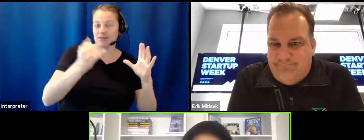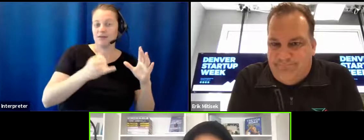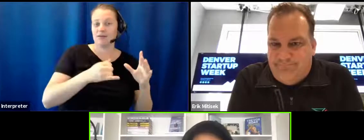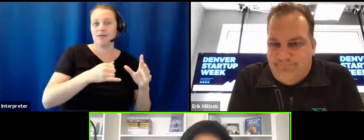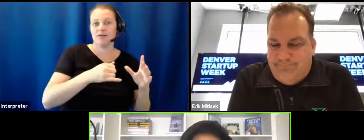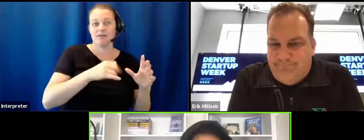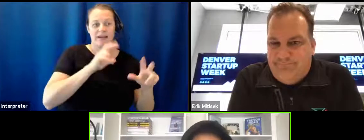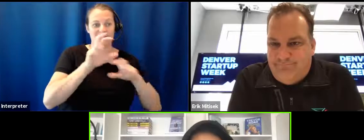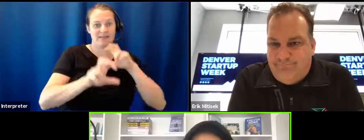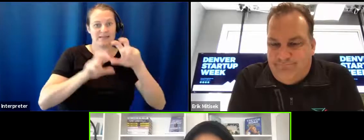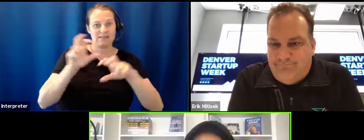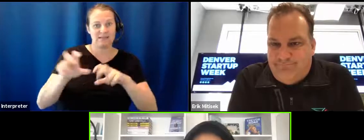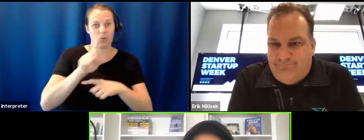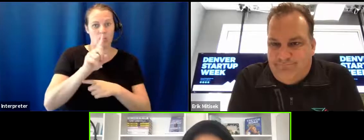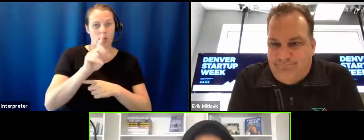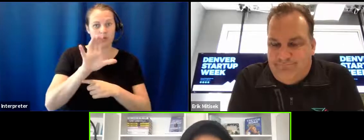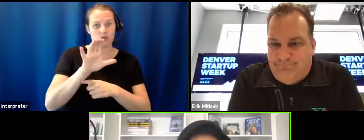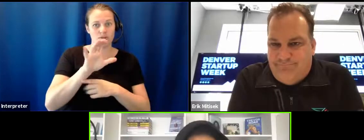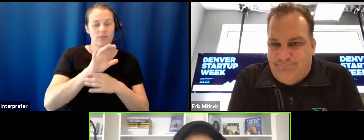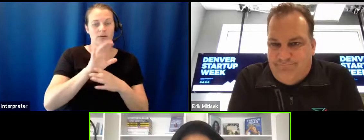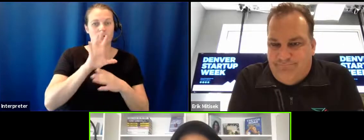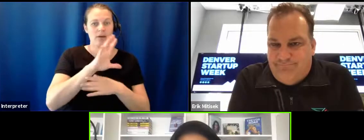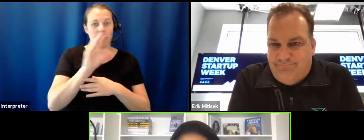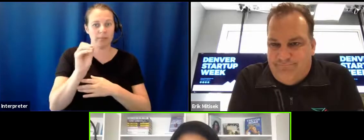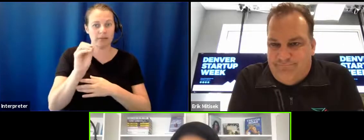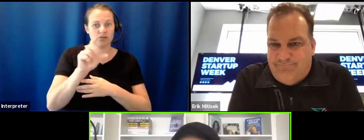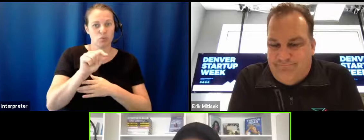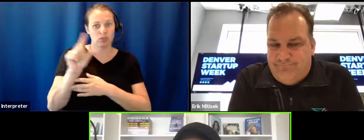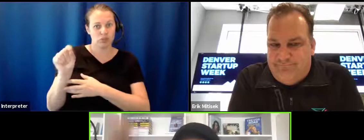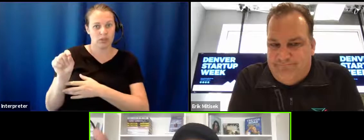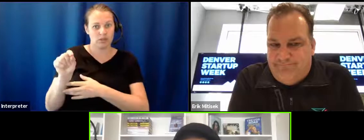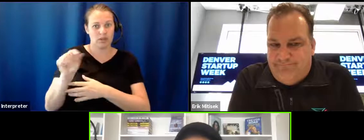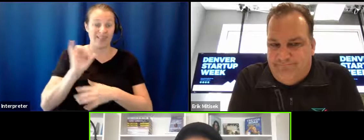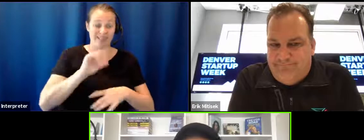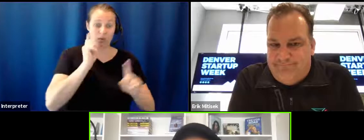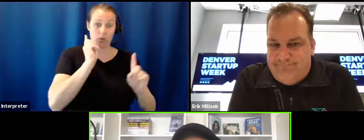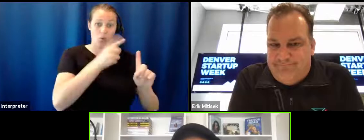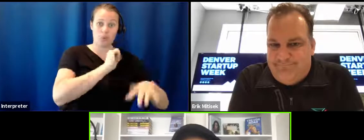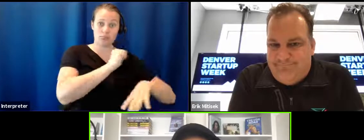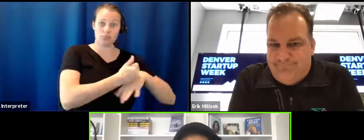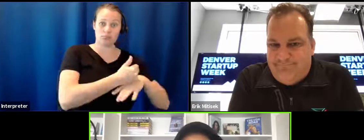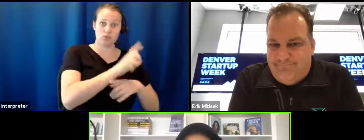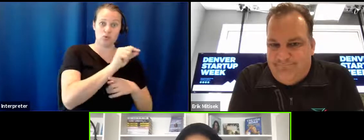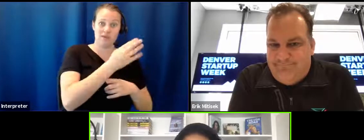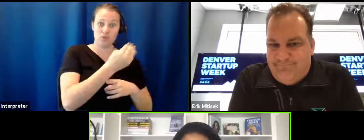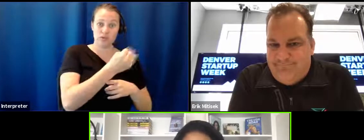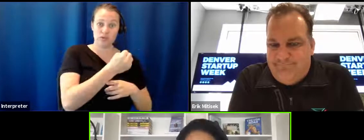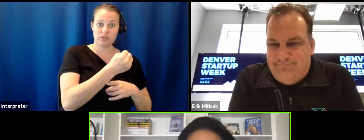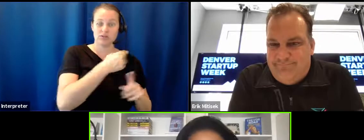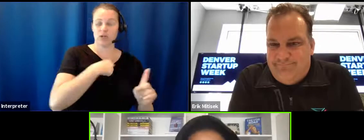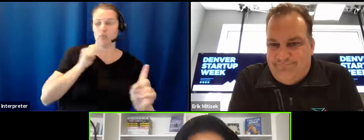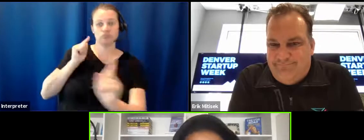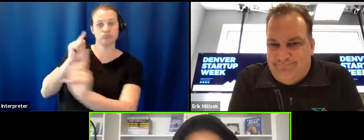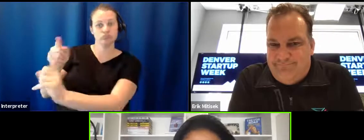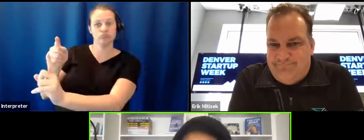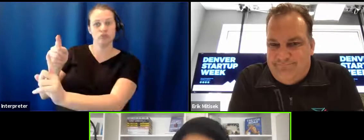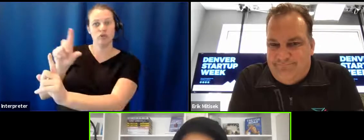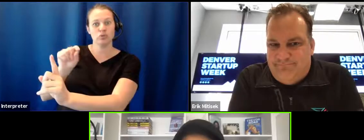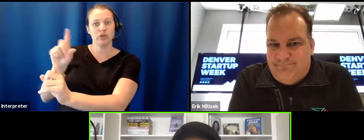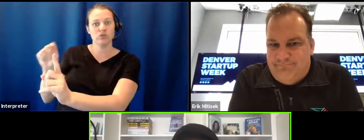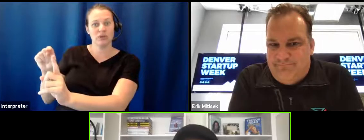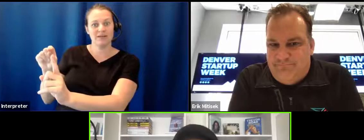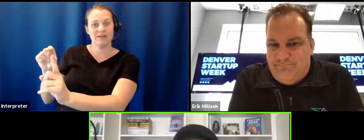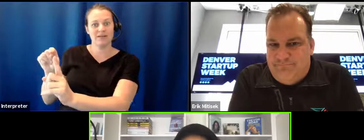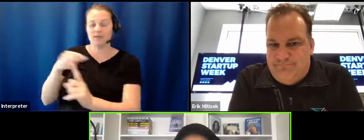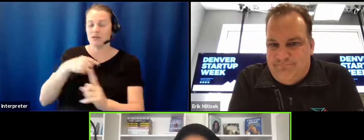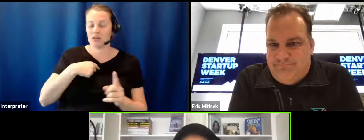by 2020. So I set that goal at 2014, and that was just my North Star, and that's what I was going towards. And no matter what people said about it, that's where